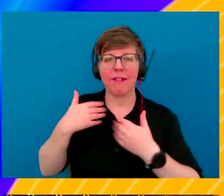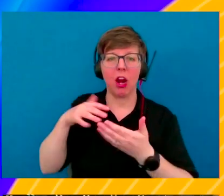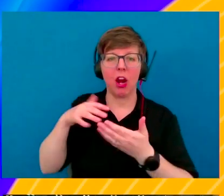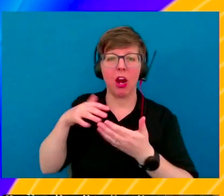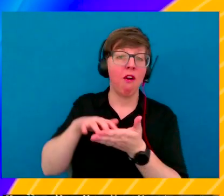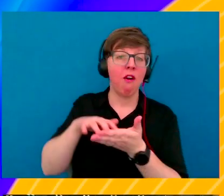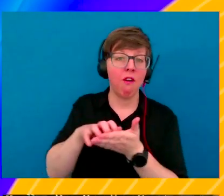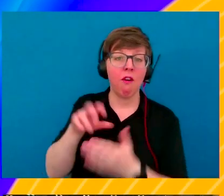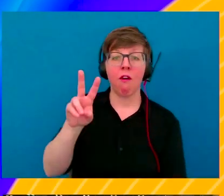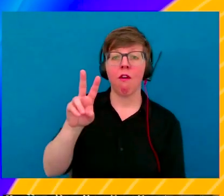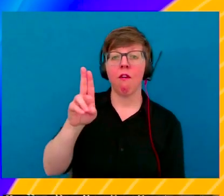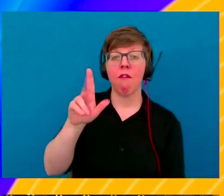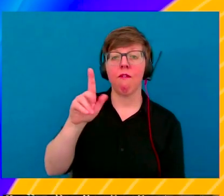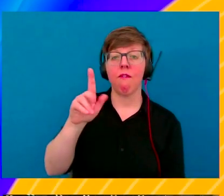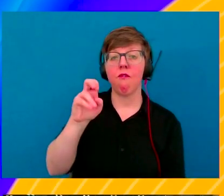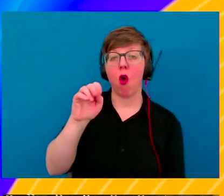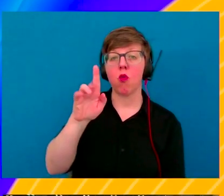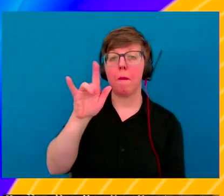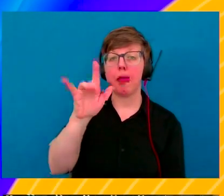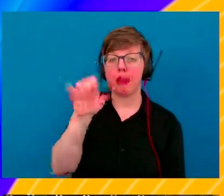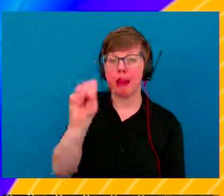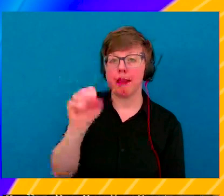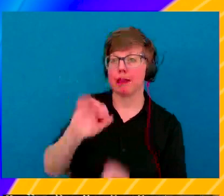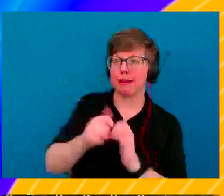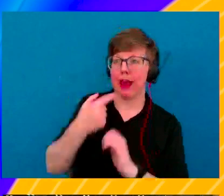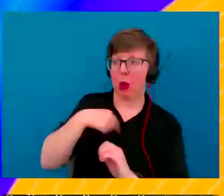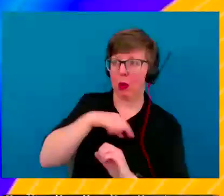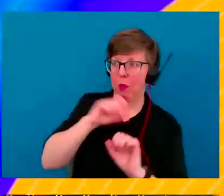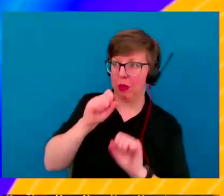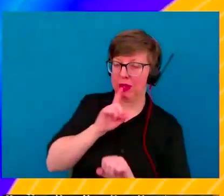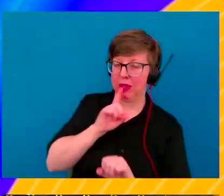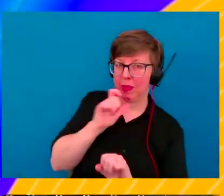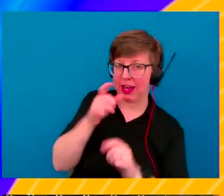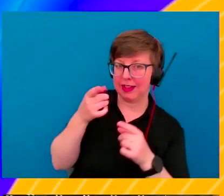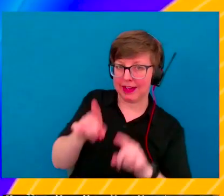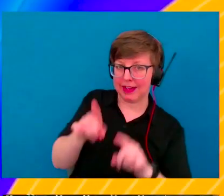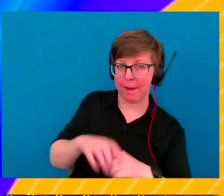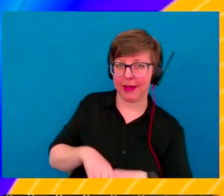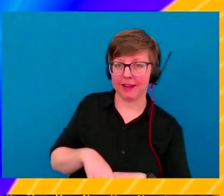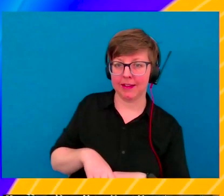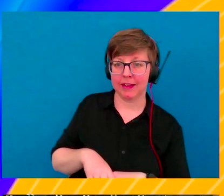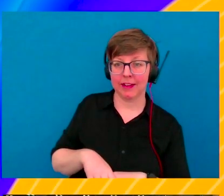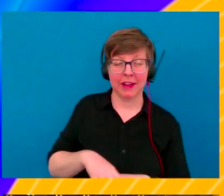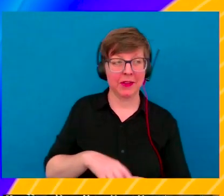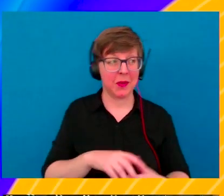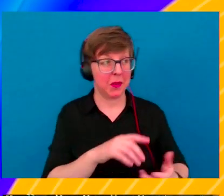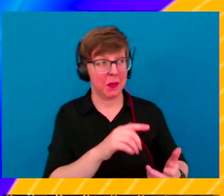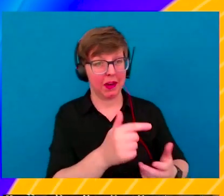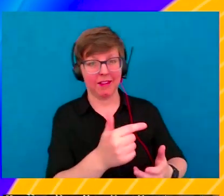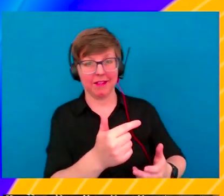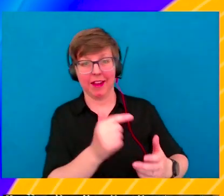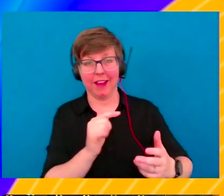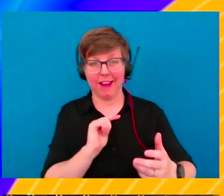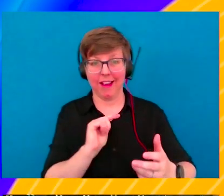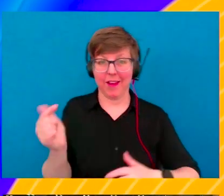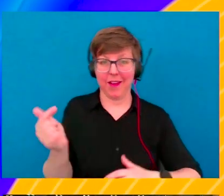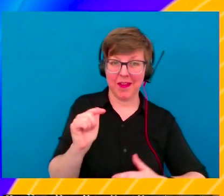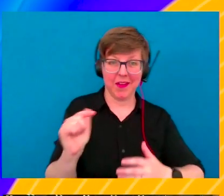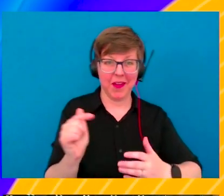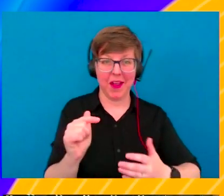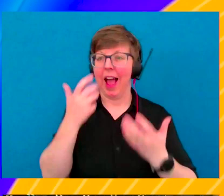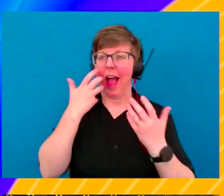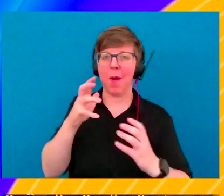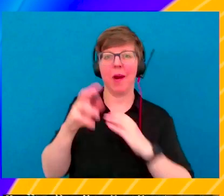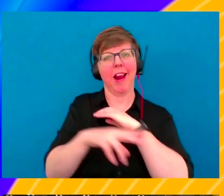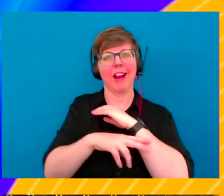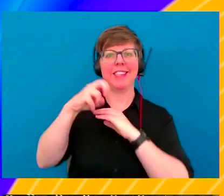sure that doesn't happen in one of these blueprints? It's a, I don't know if you want to take this, but so I don't want to steal the spotlight. This is a huge.